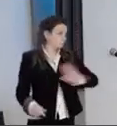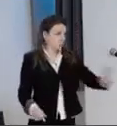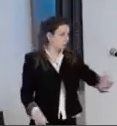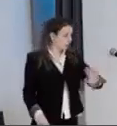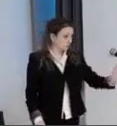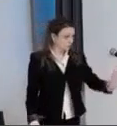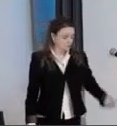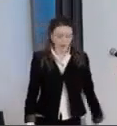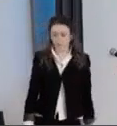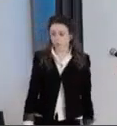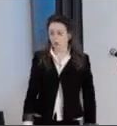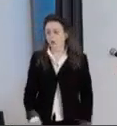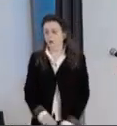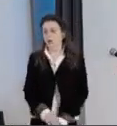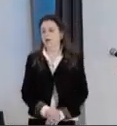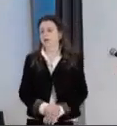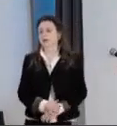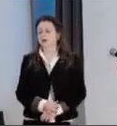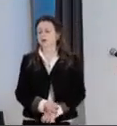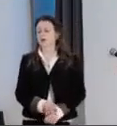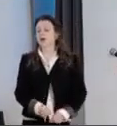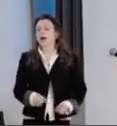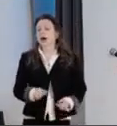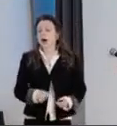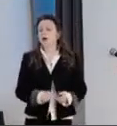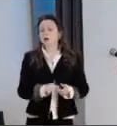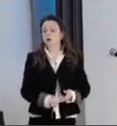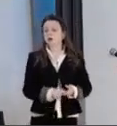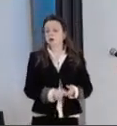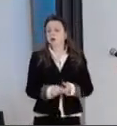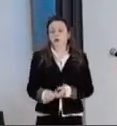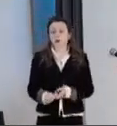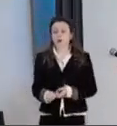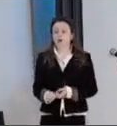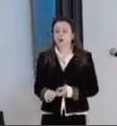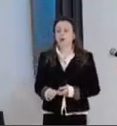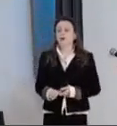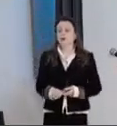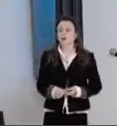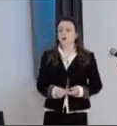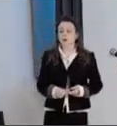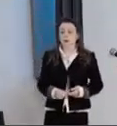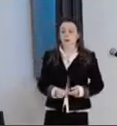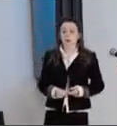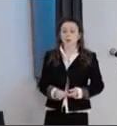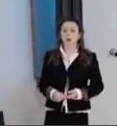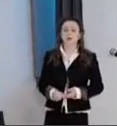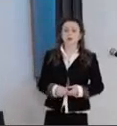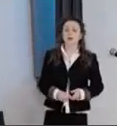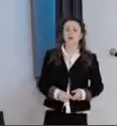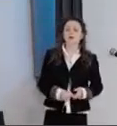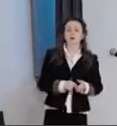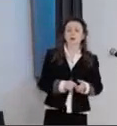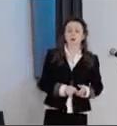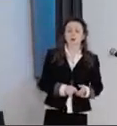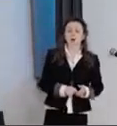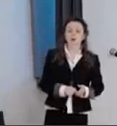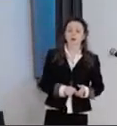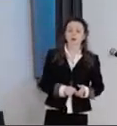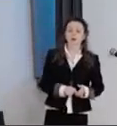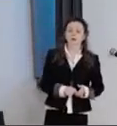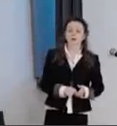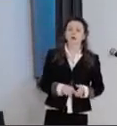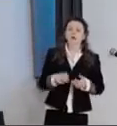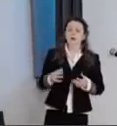kinds. We need to have knowledge of natural kinds in particular, and we should not judge that things have their aesthetic properties in virtue of their